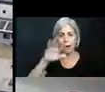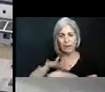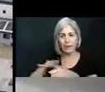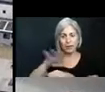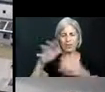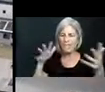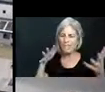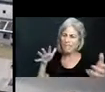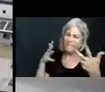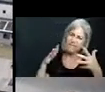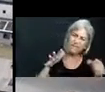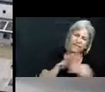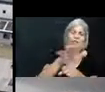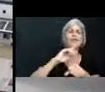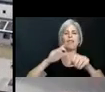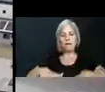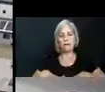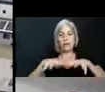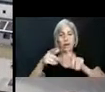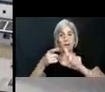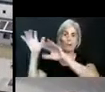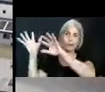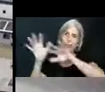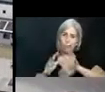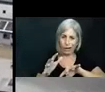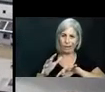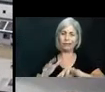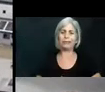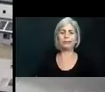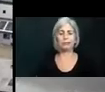completely flooded from the rain that they experienced.